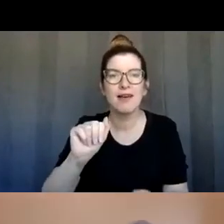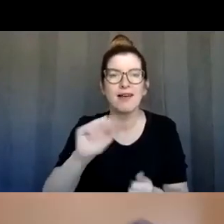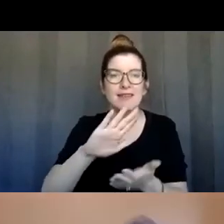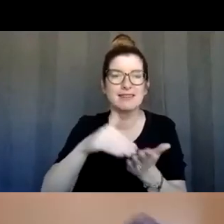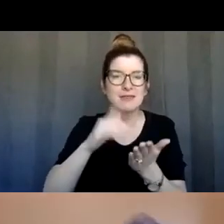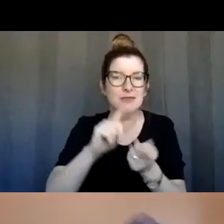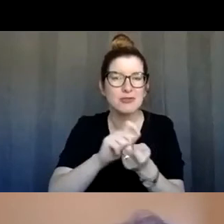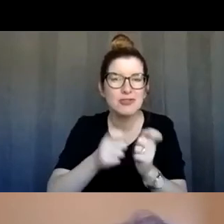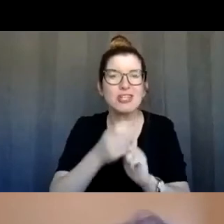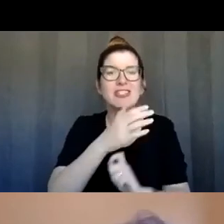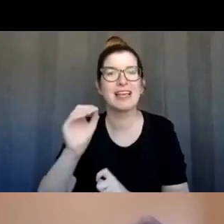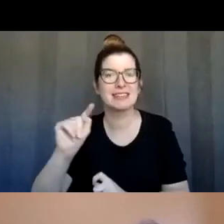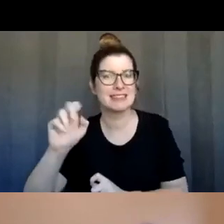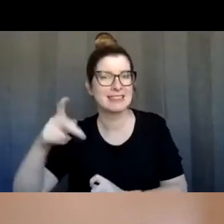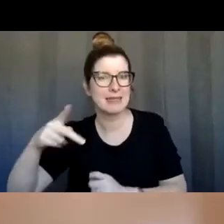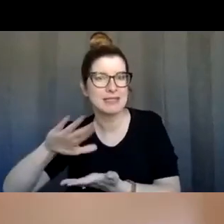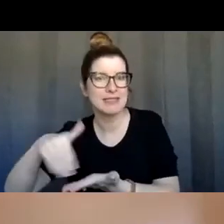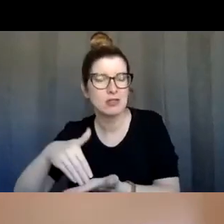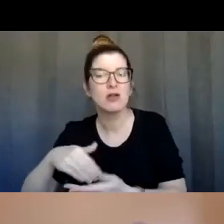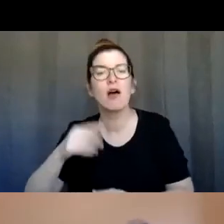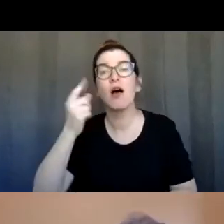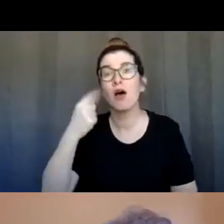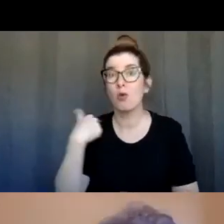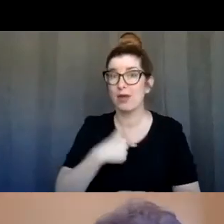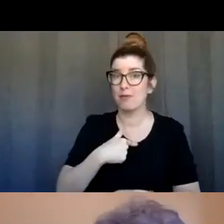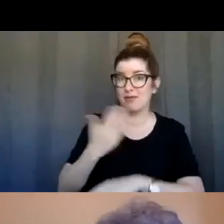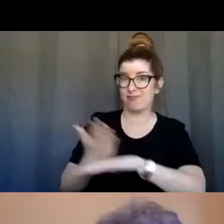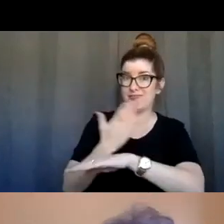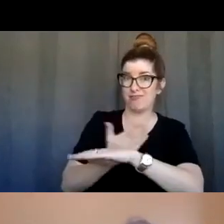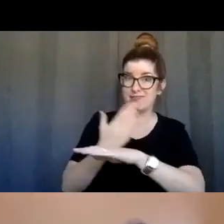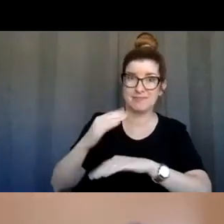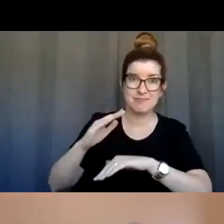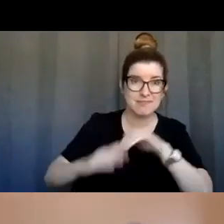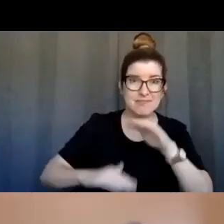Well, we're under construction, and we've been under construction since February.